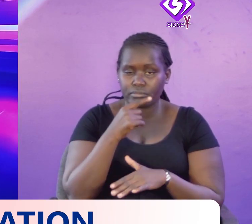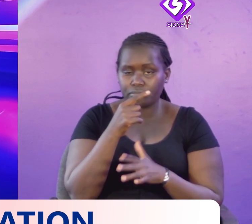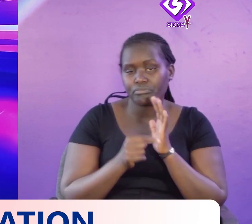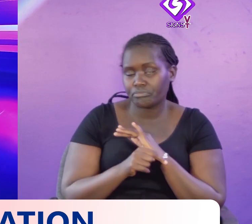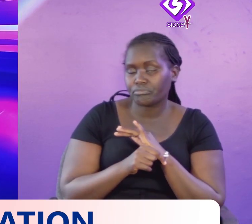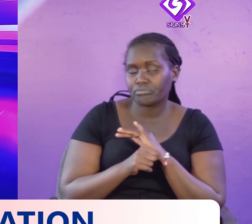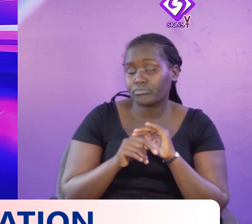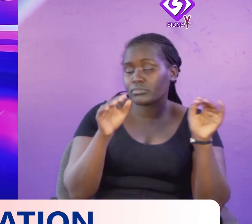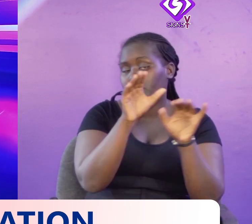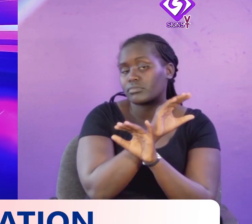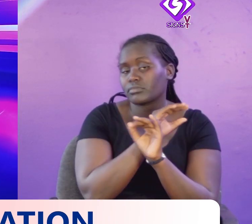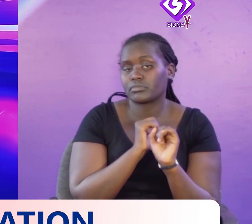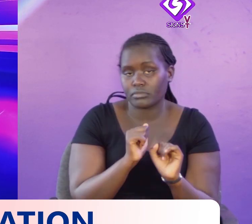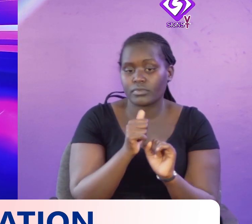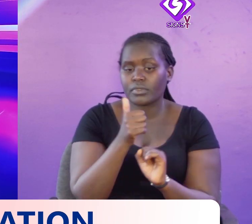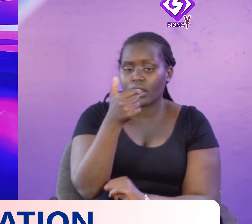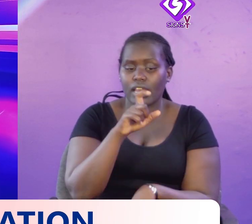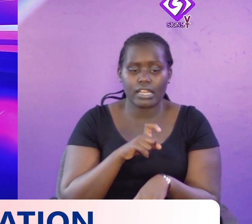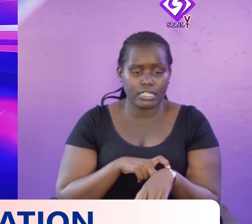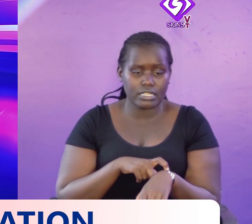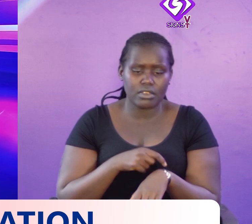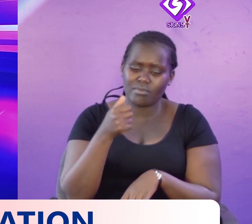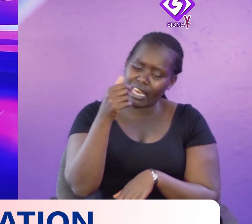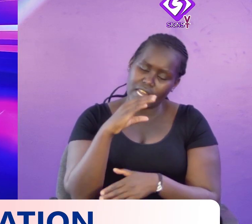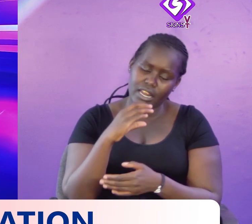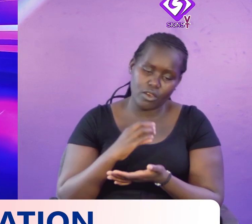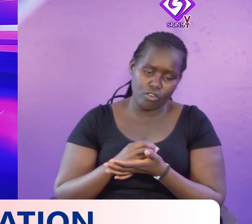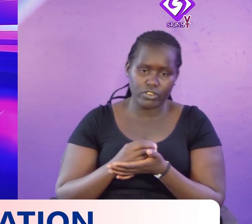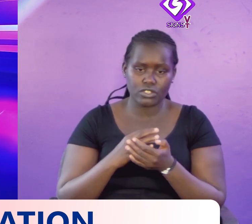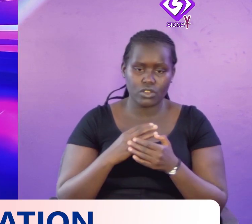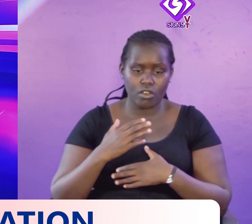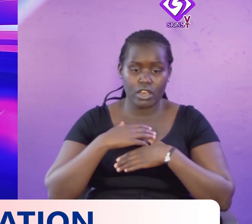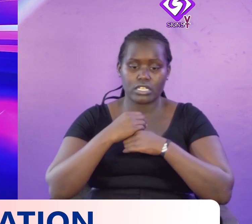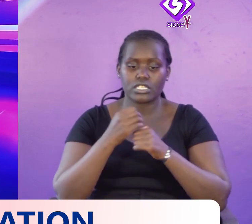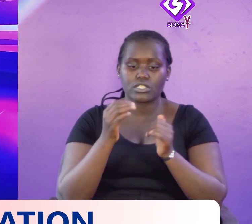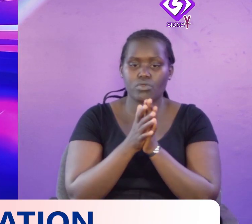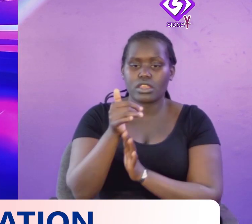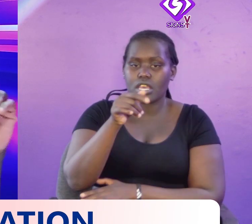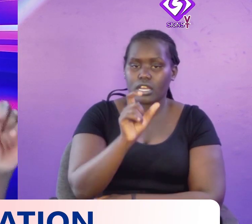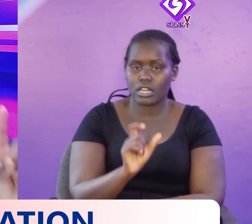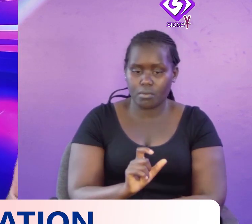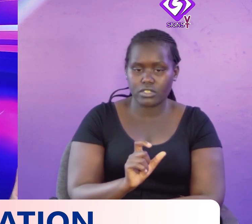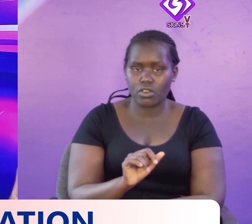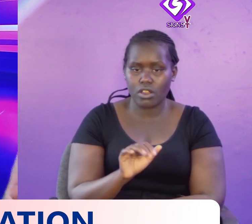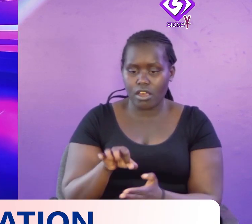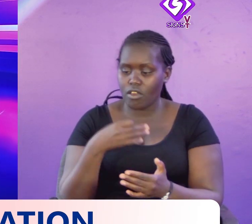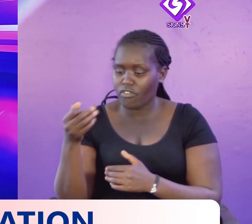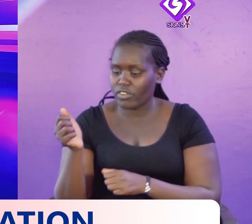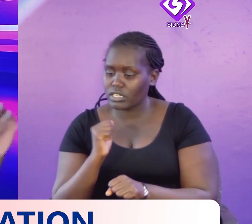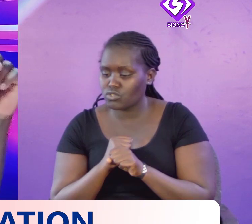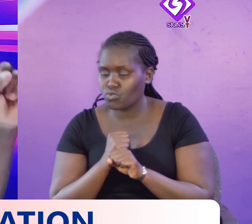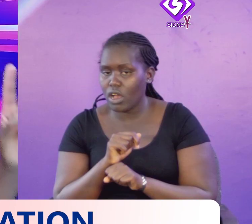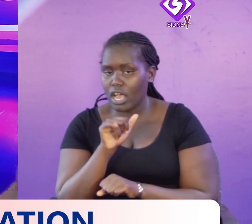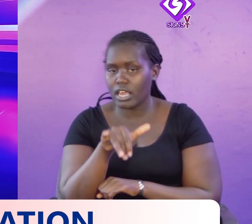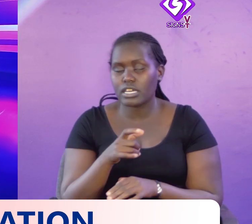Mr. President, anytime any office you have entrusted with anybody Yes. fails to work, that person is